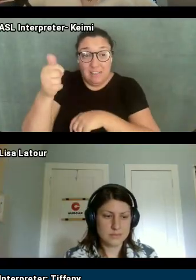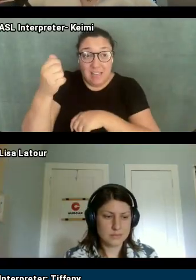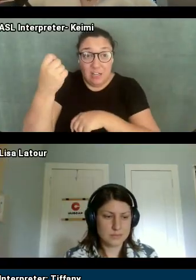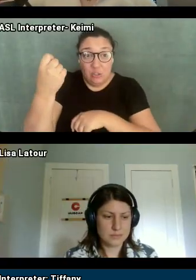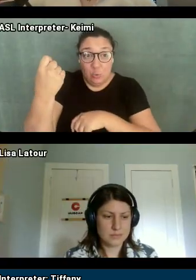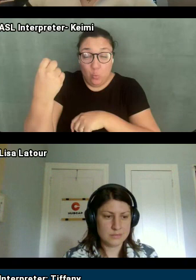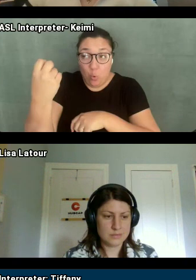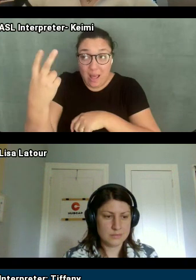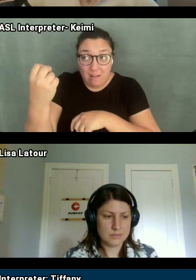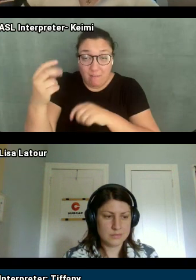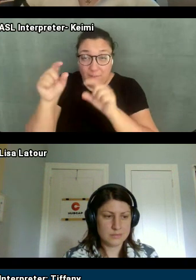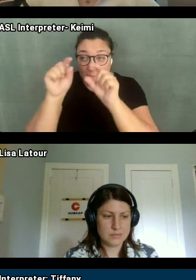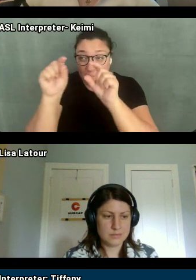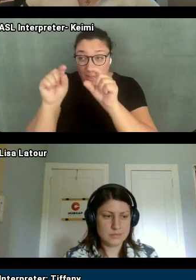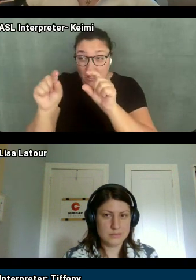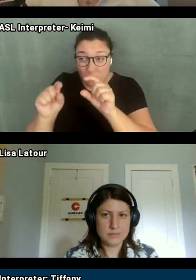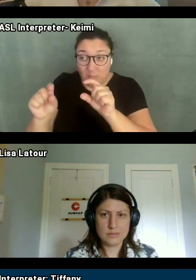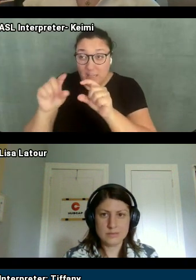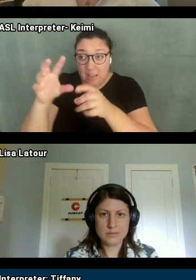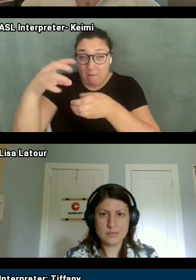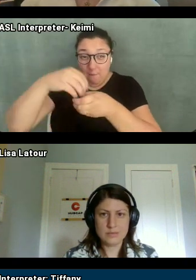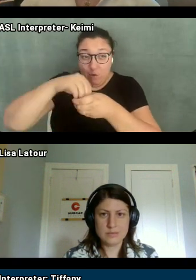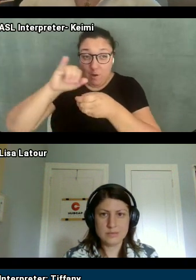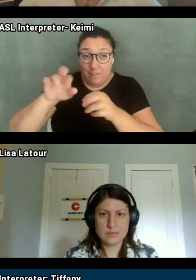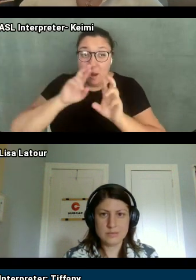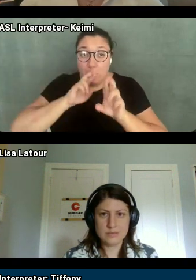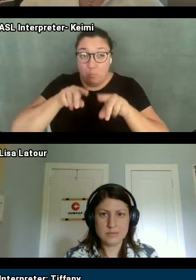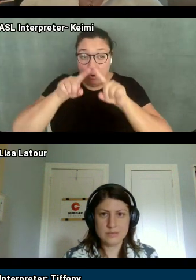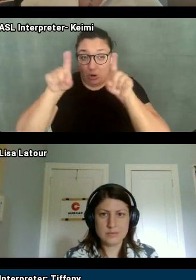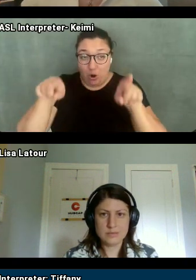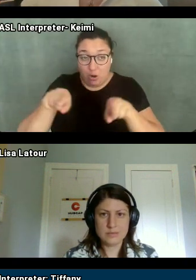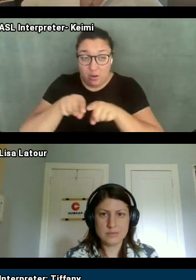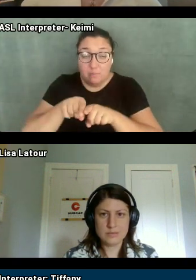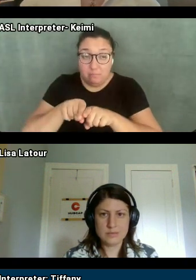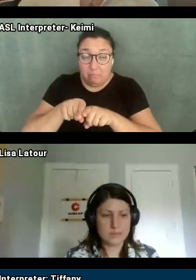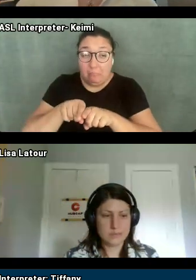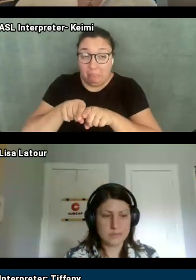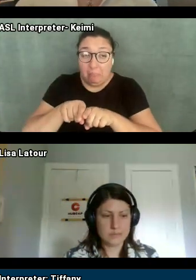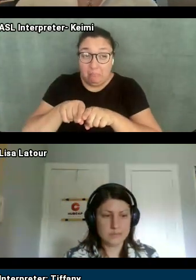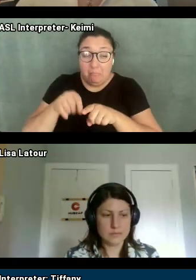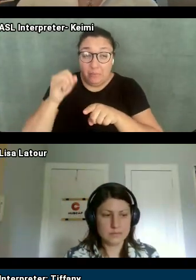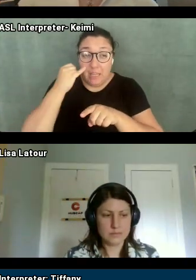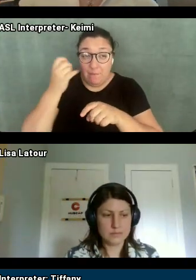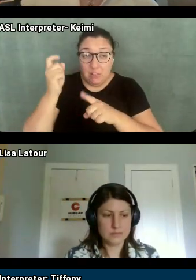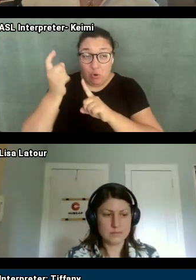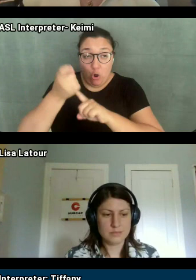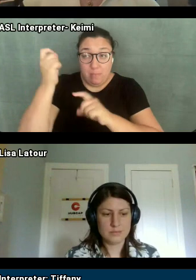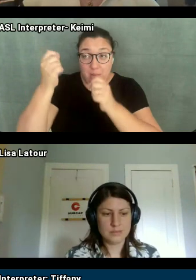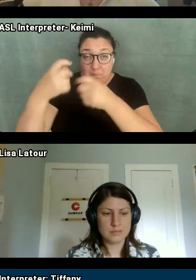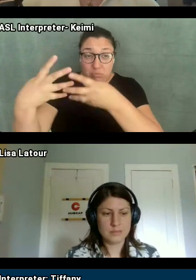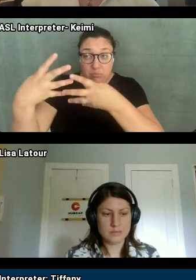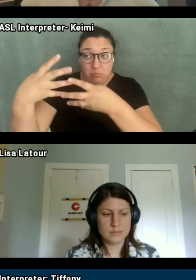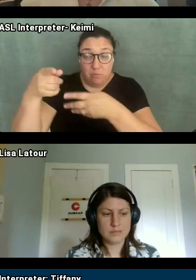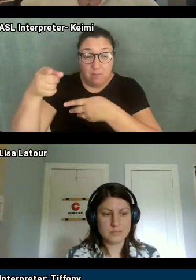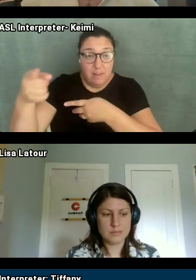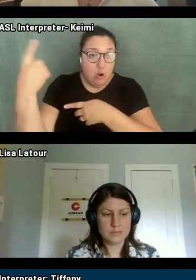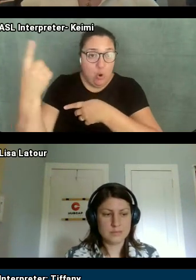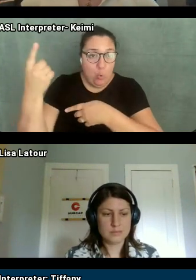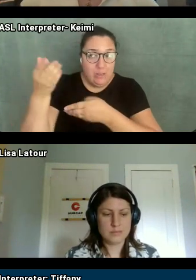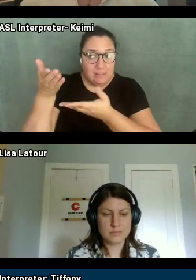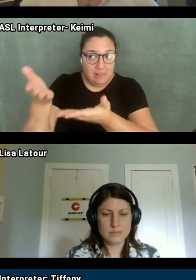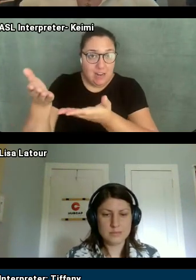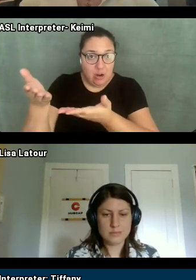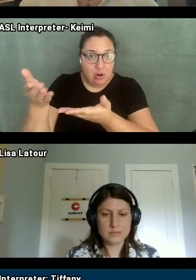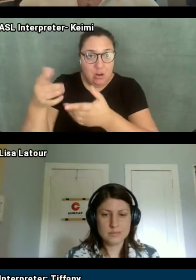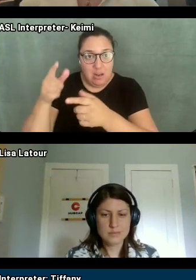that, required information or part of that report card, populating that there so it's all visible, always accessible, and kind of in a logical